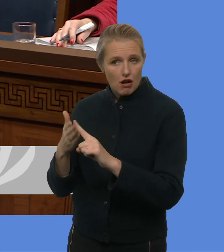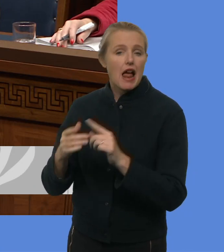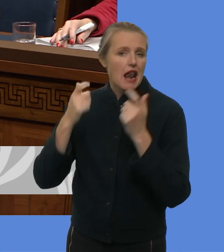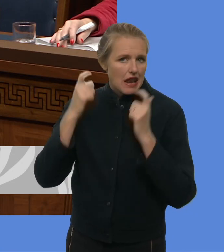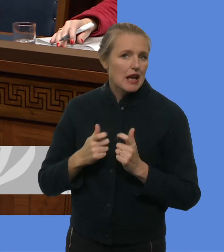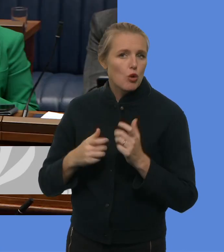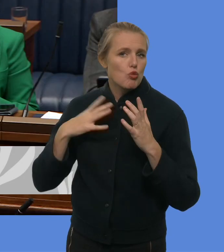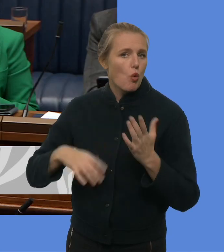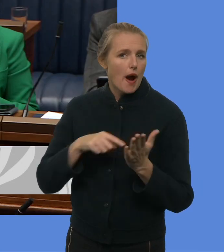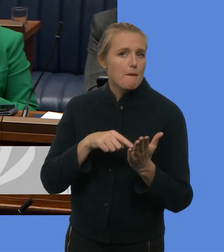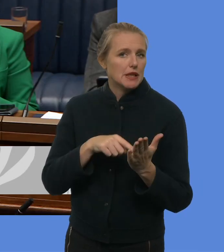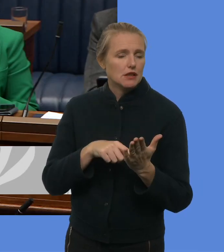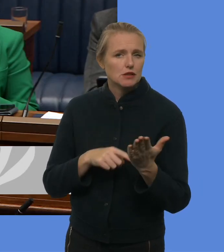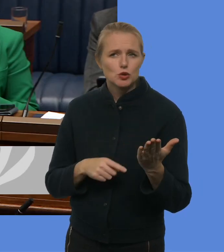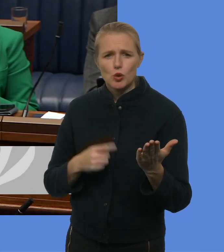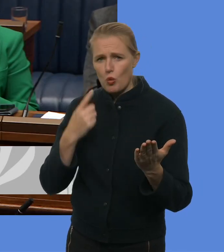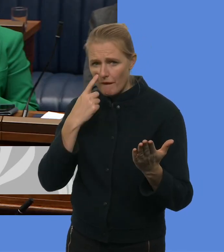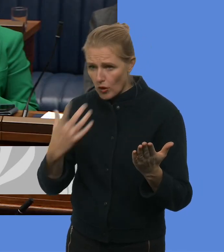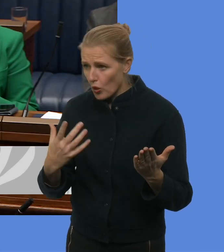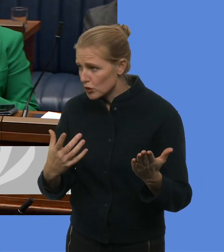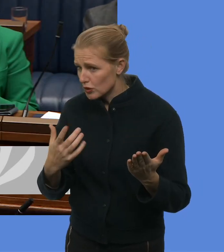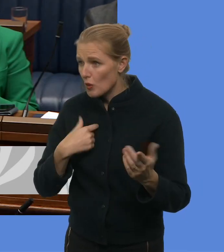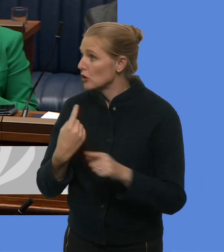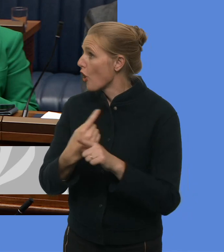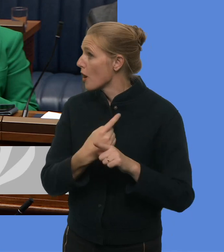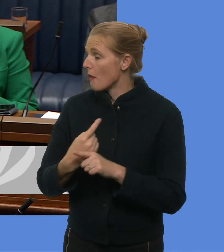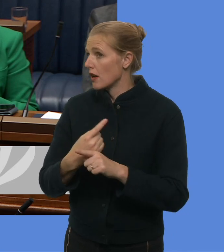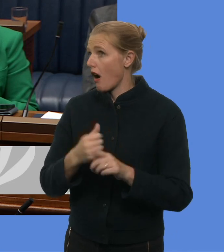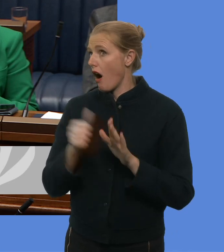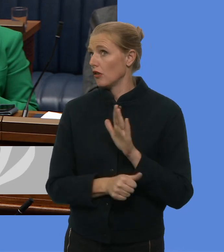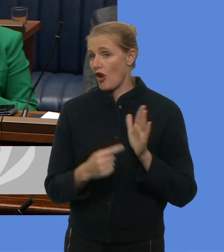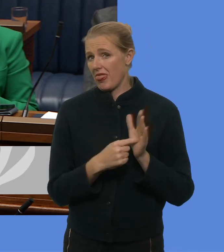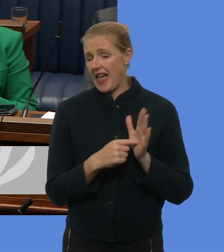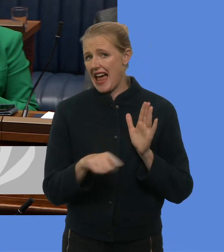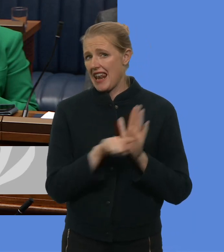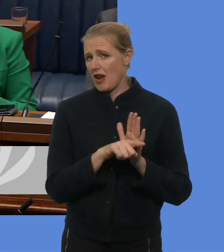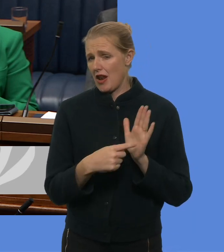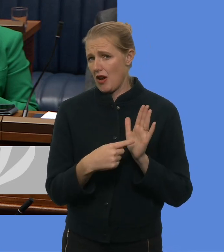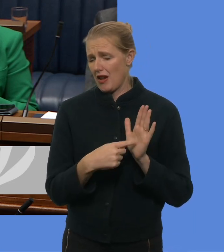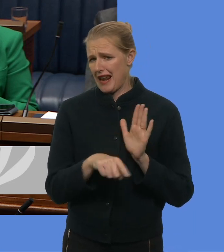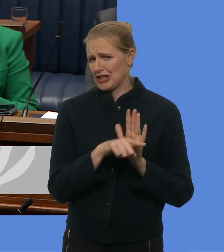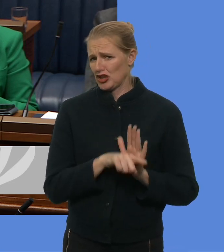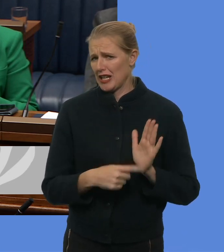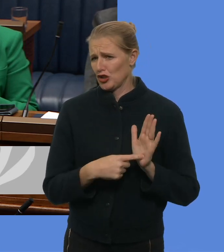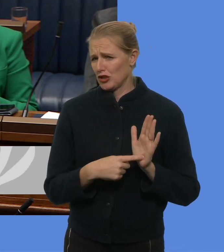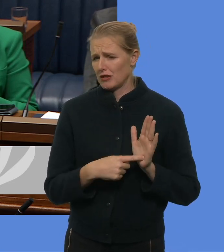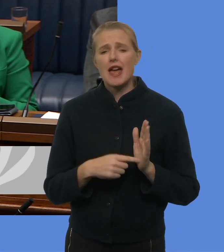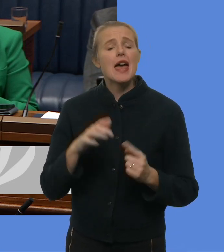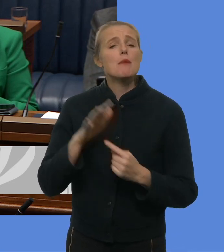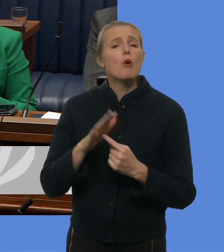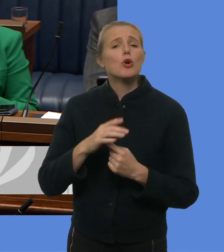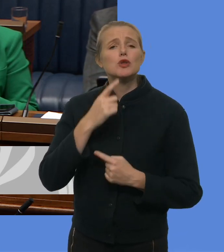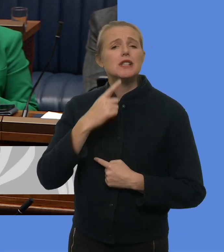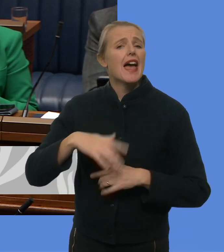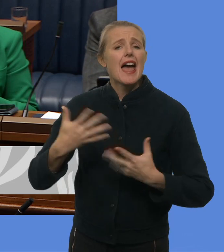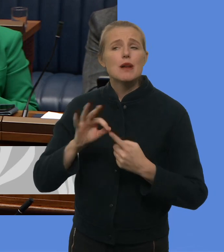requirement. So, of course, everything we say is within that context. It is important to say that any of the proposals,